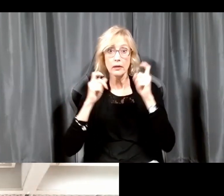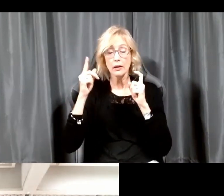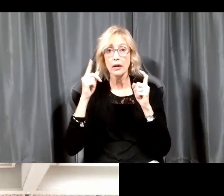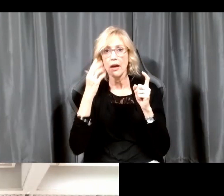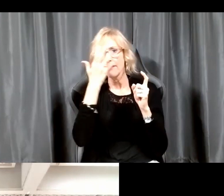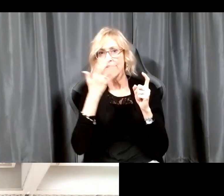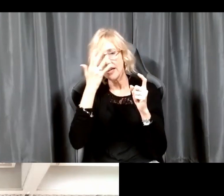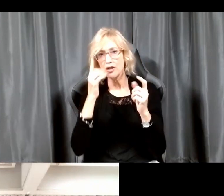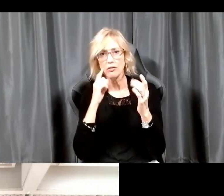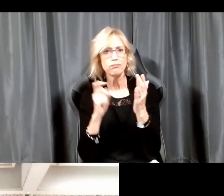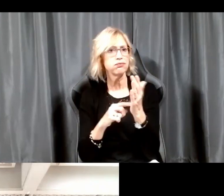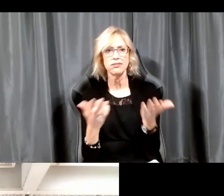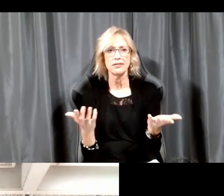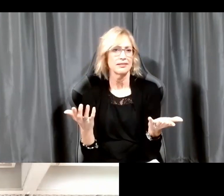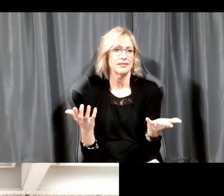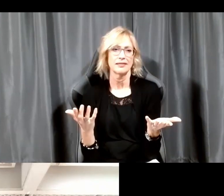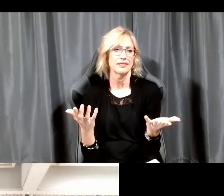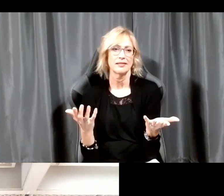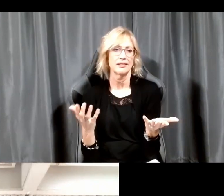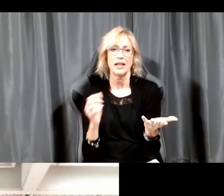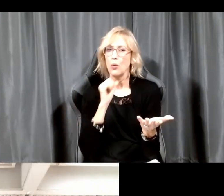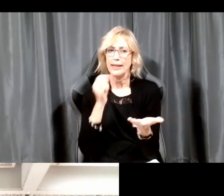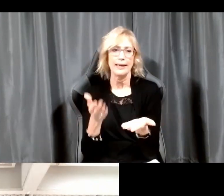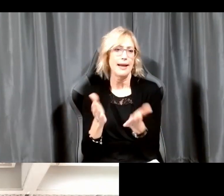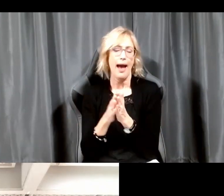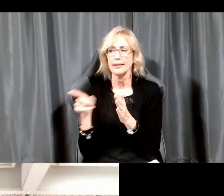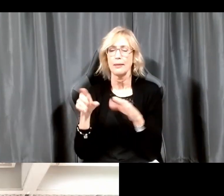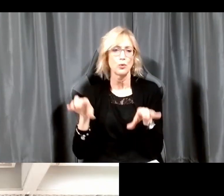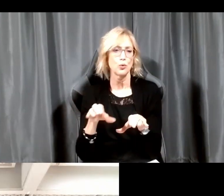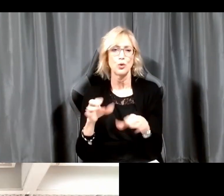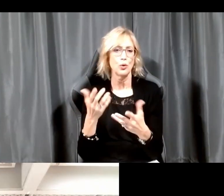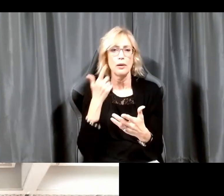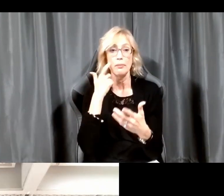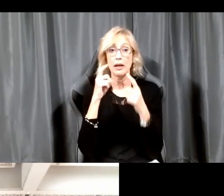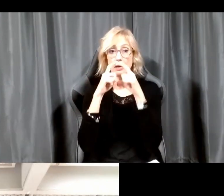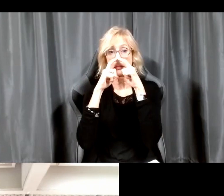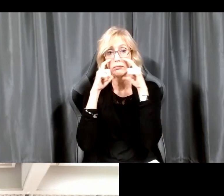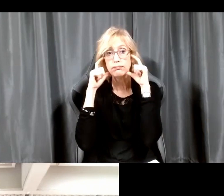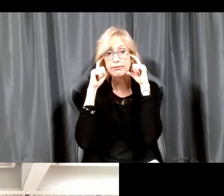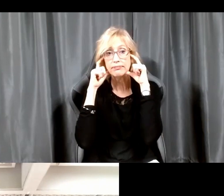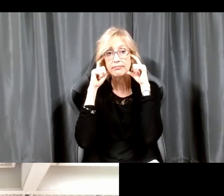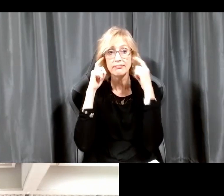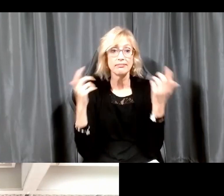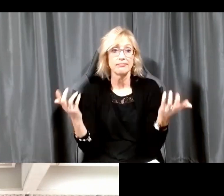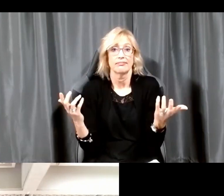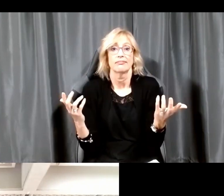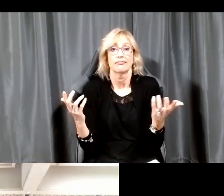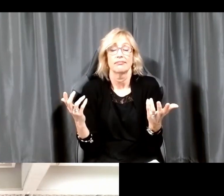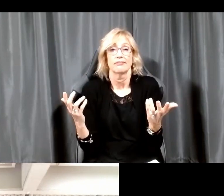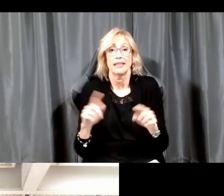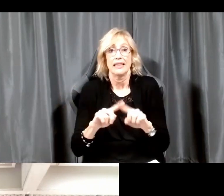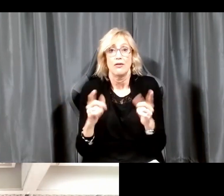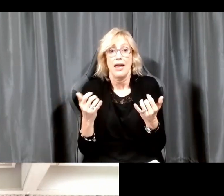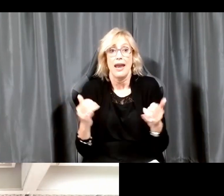just something we didn't ask them to do, because we're all wearing masks and it's so different. Now